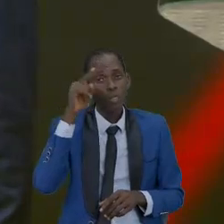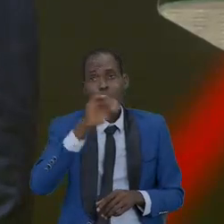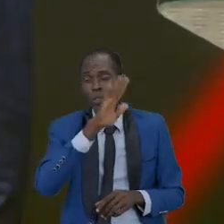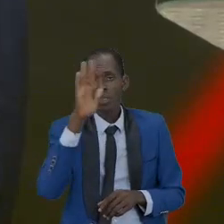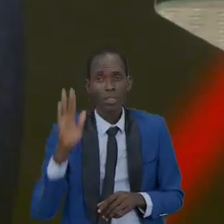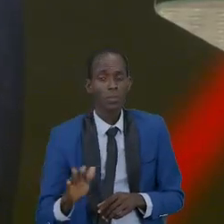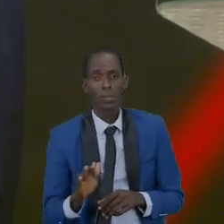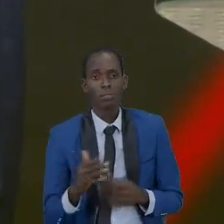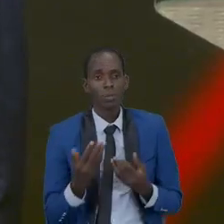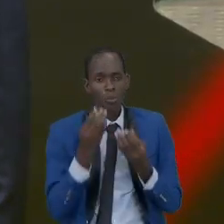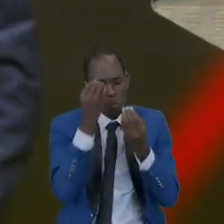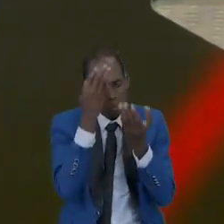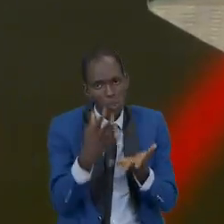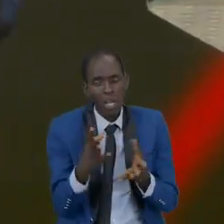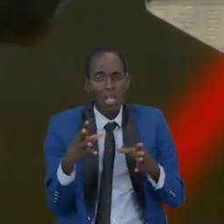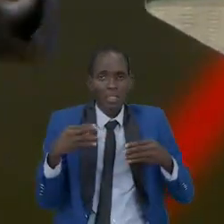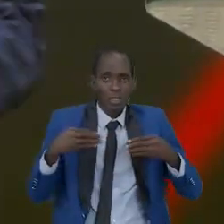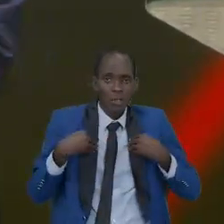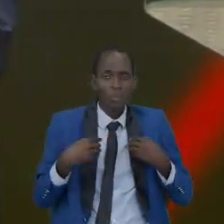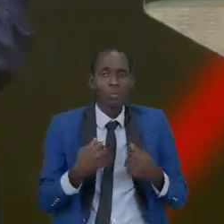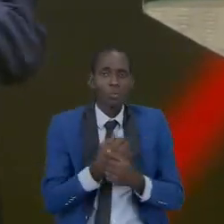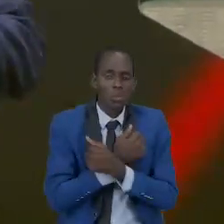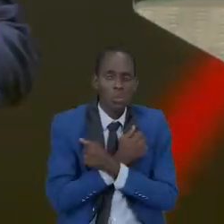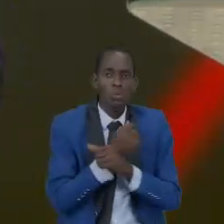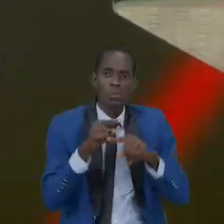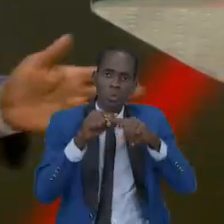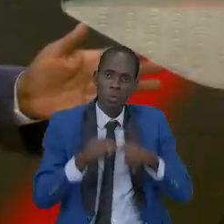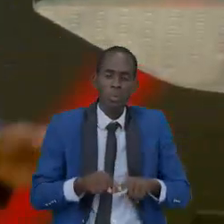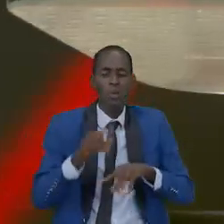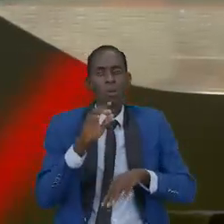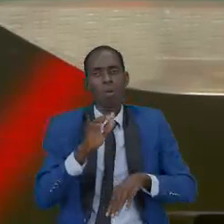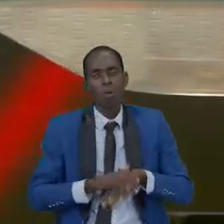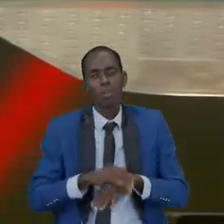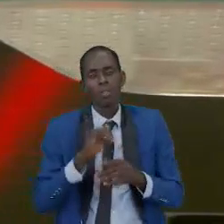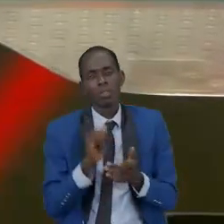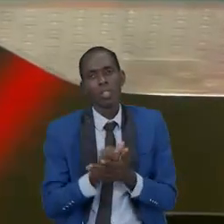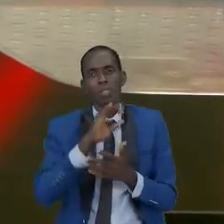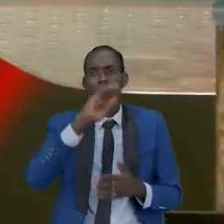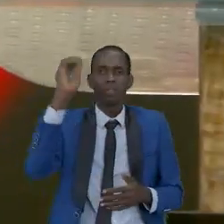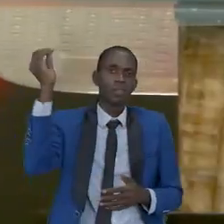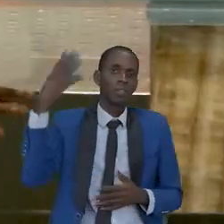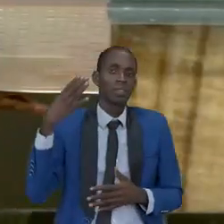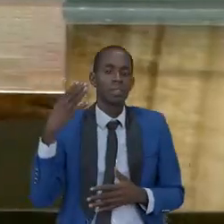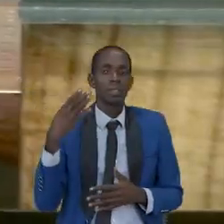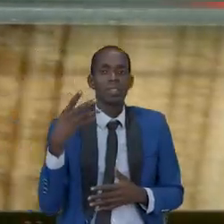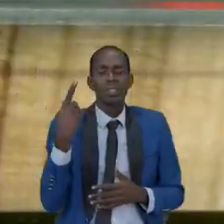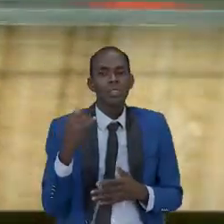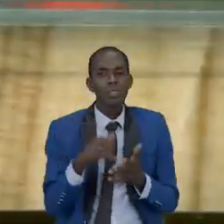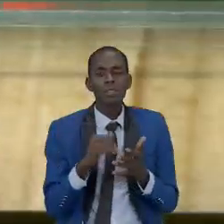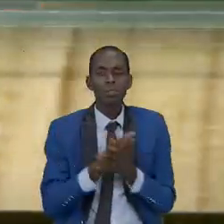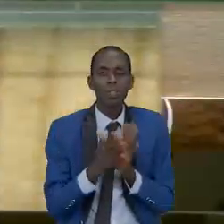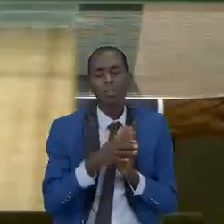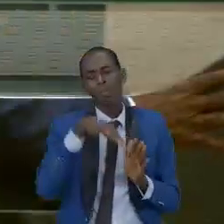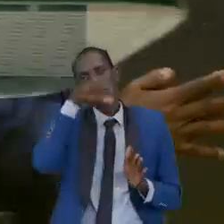to that grace. You never ask for more grace. You never depend on that grace. You never lean on that grace. It's frustrated. That's why Paul